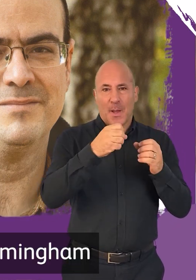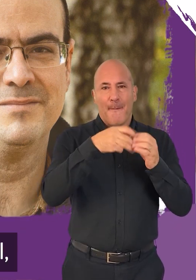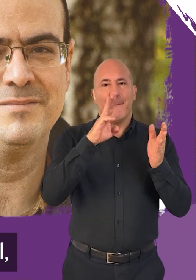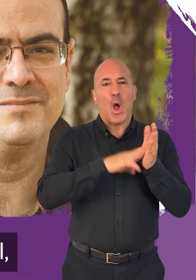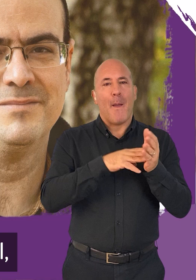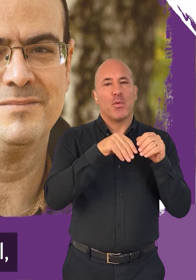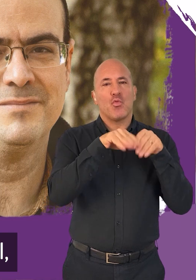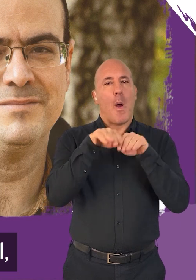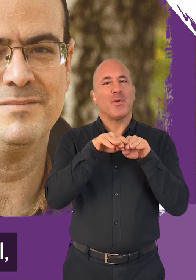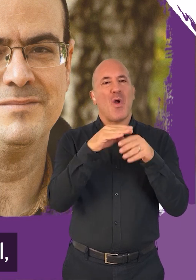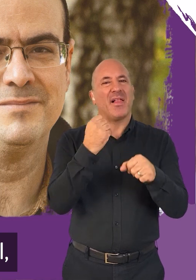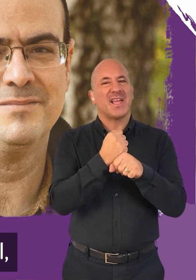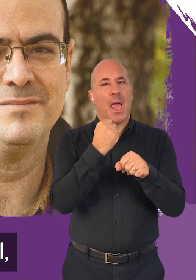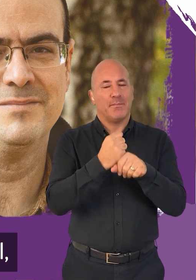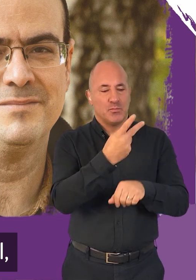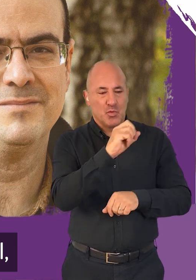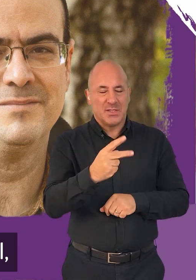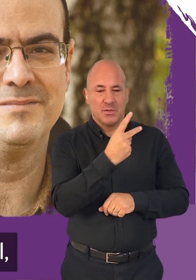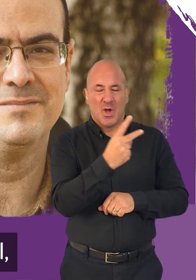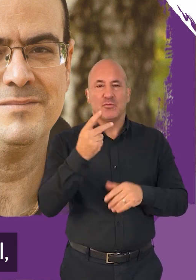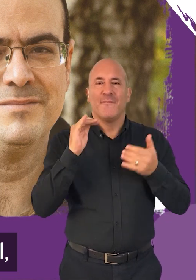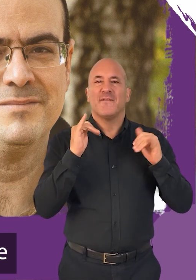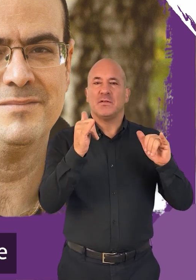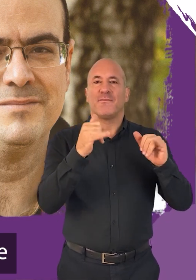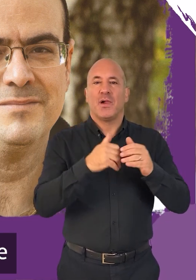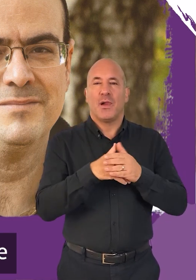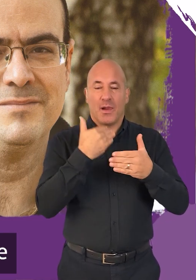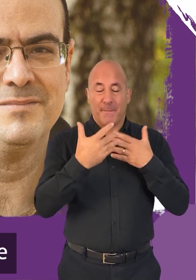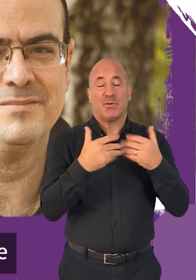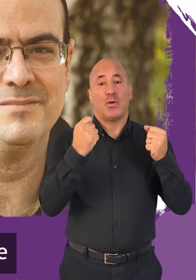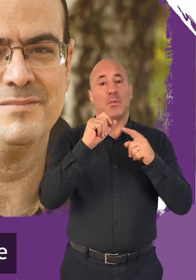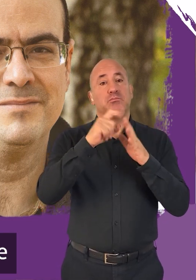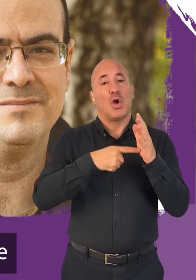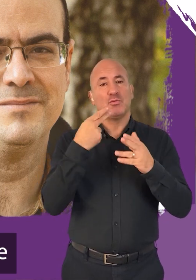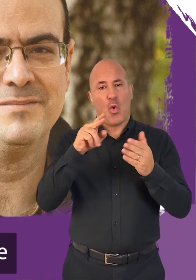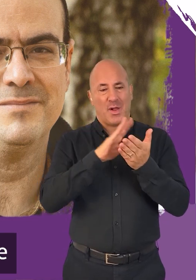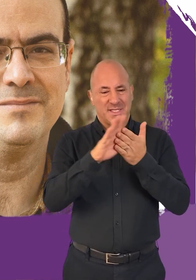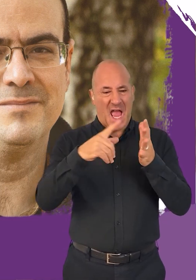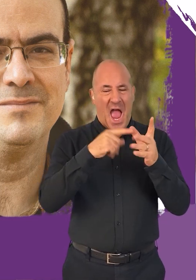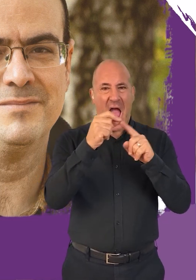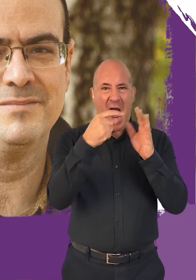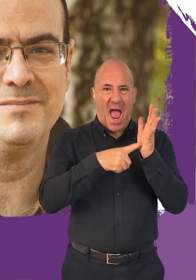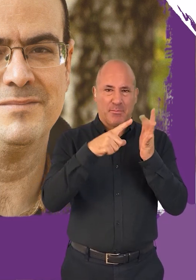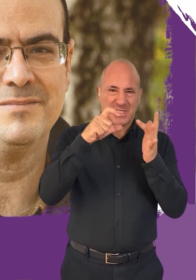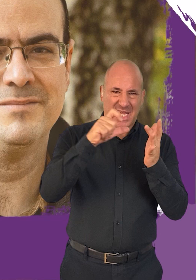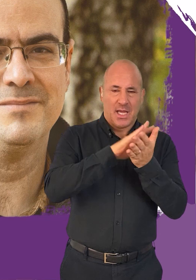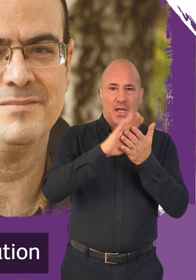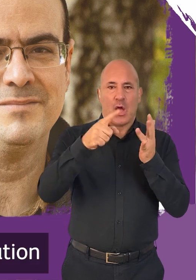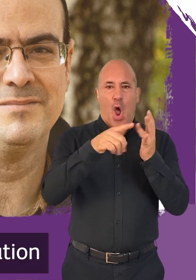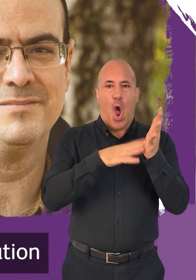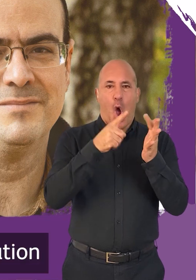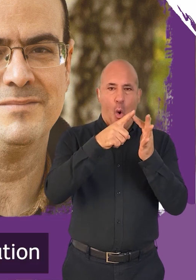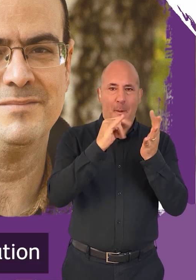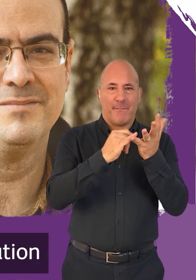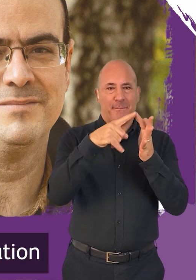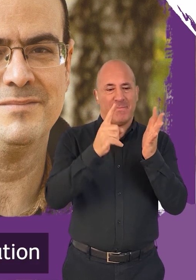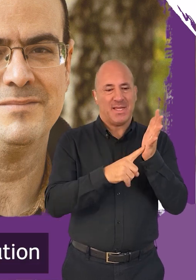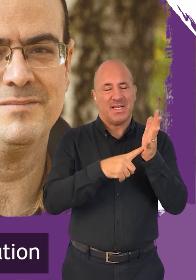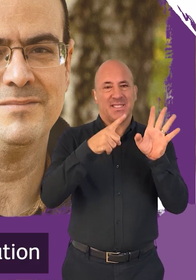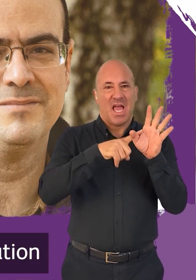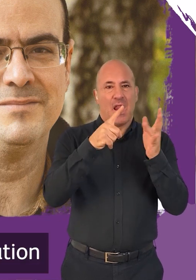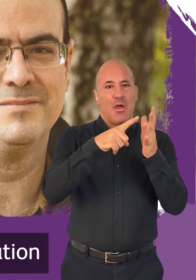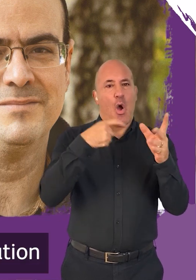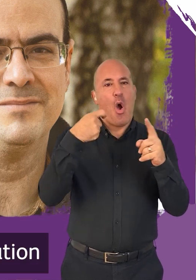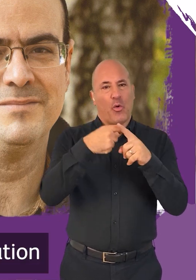the Birmingham Commonwealth Games 2022 festival, which led to the project Haptic Homes Selly Oak. James's approach and